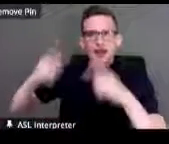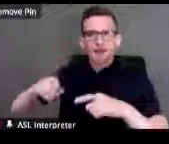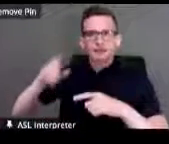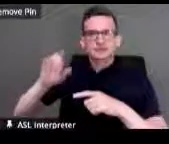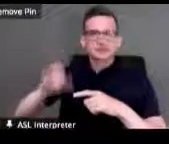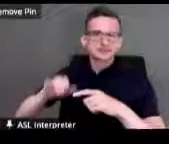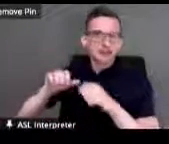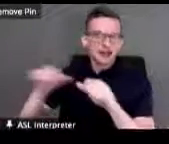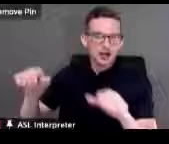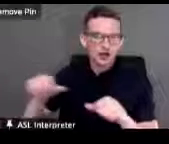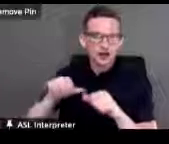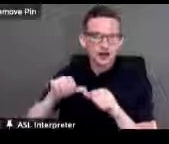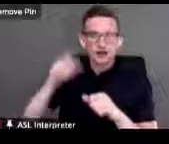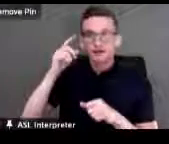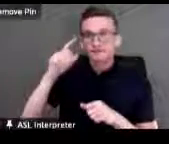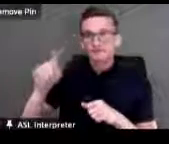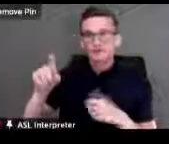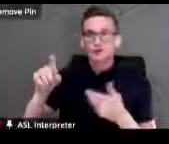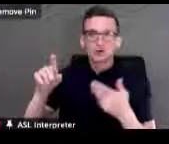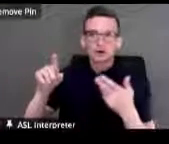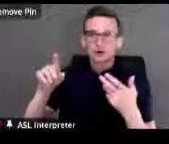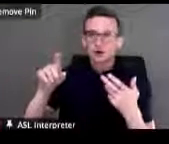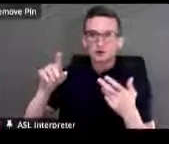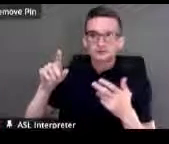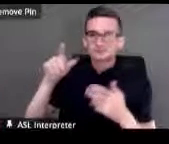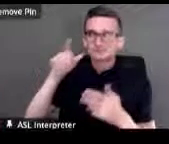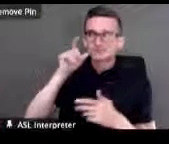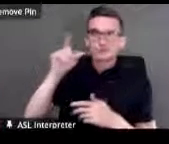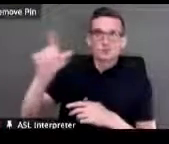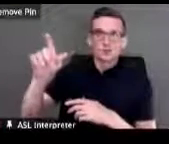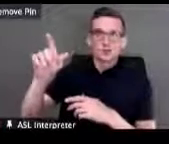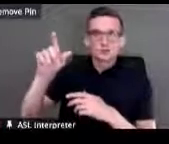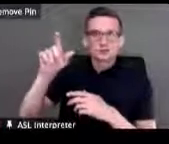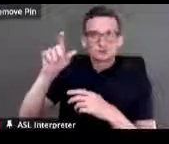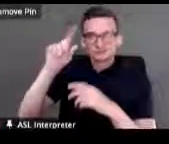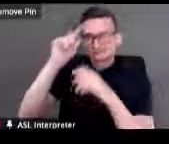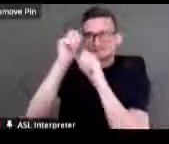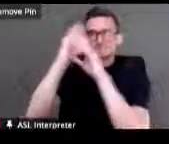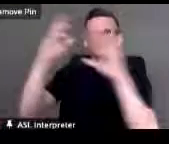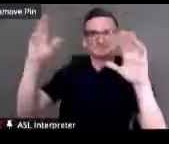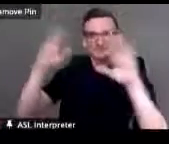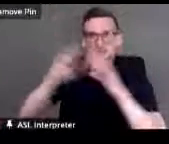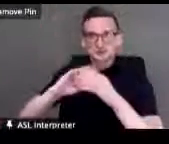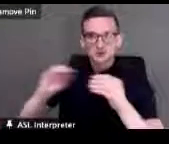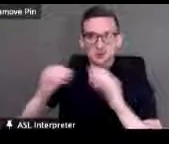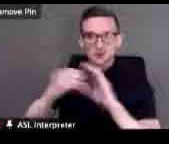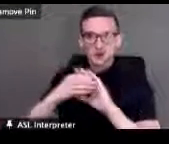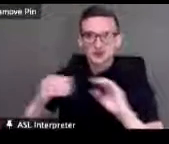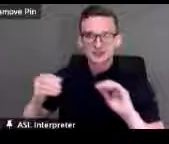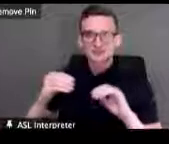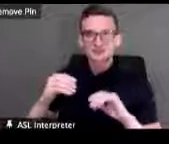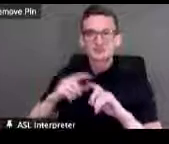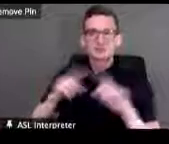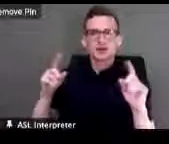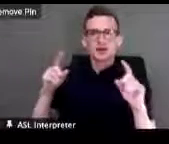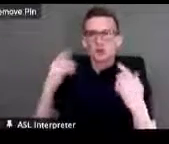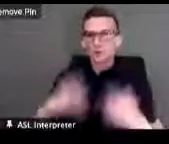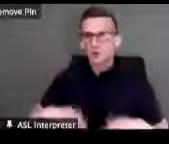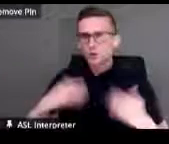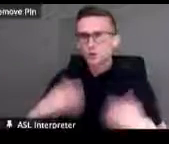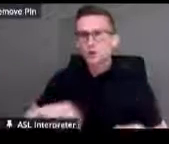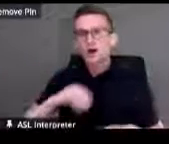for ideas of, you're on the moon, that sort of thing. But there are some actually gorgeous areas